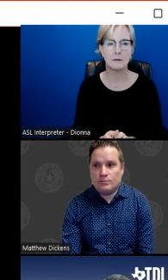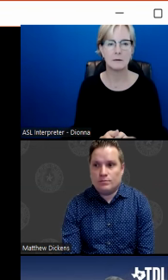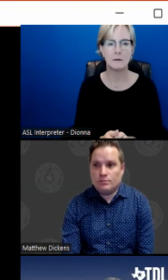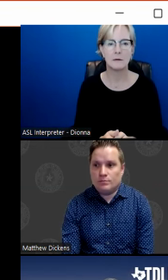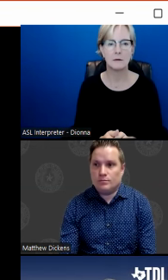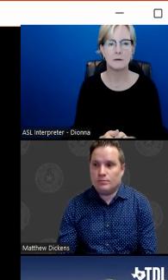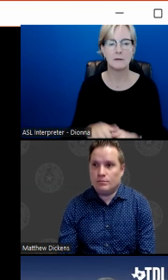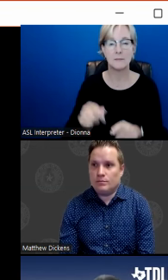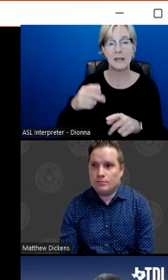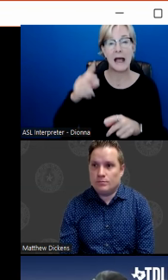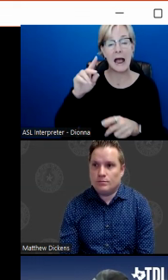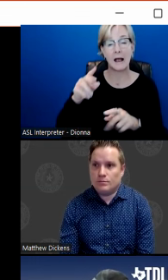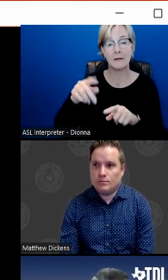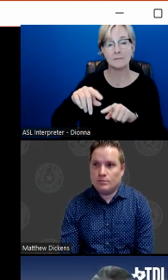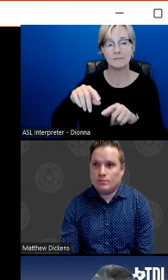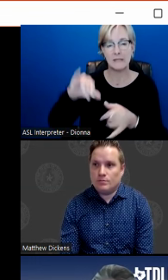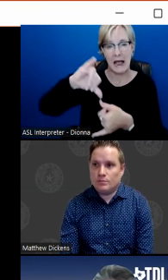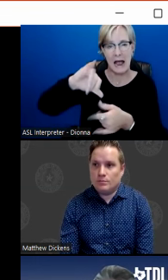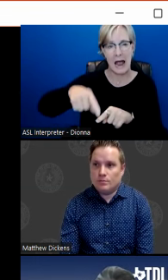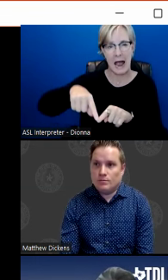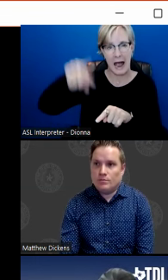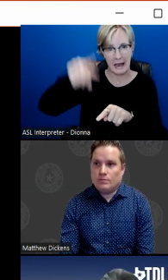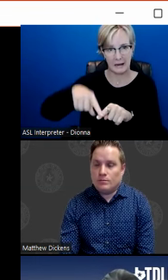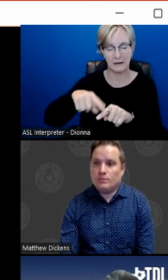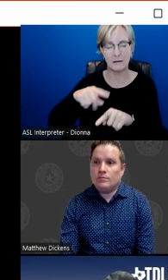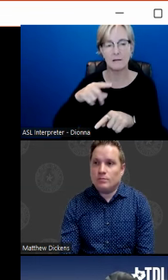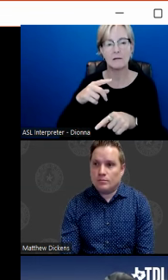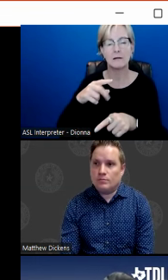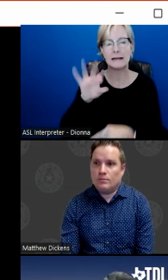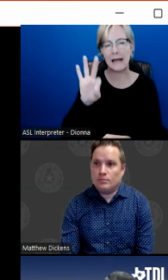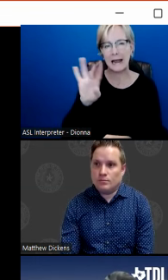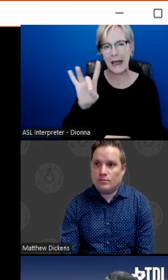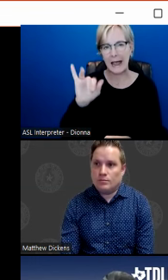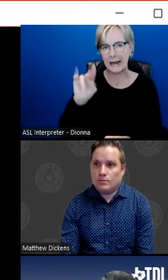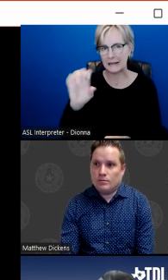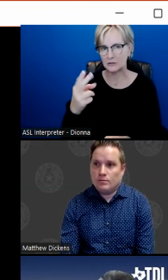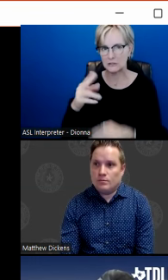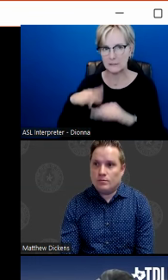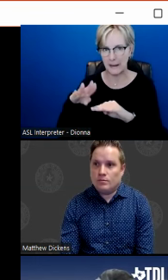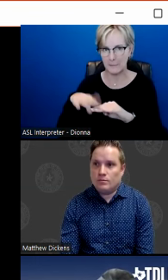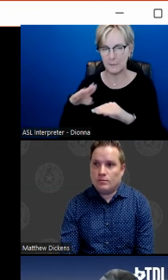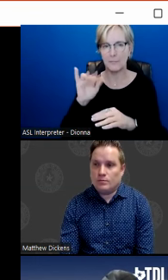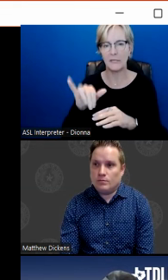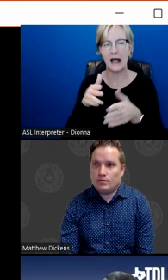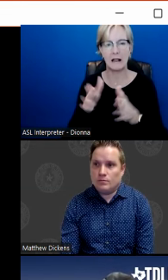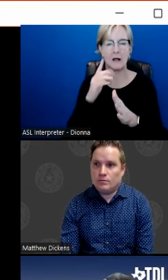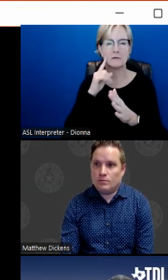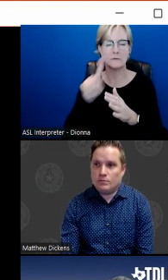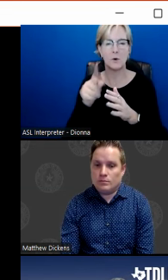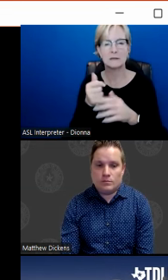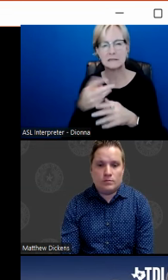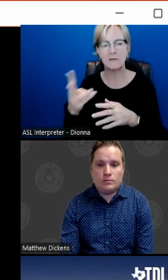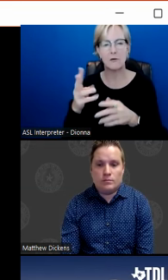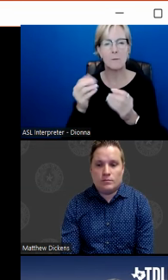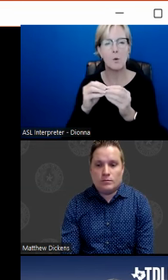Vertical height requirements of the accessible parking are that of 98 inches minimum, and that accommodates the need of several of the